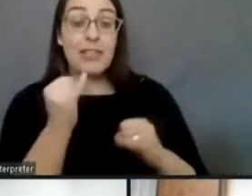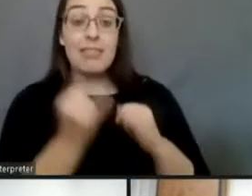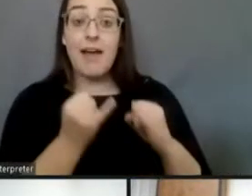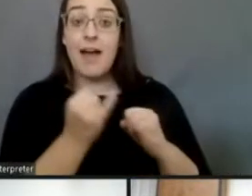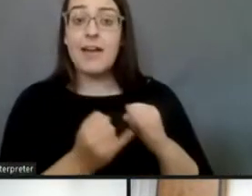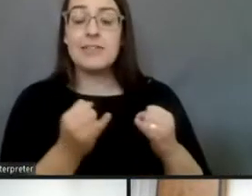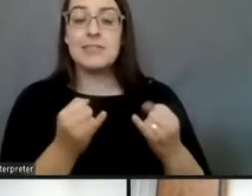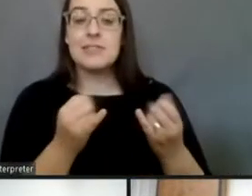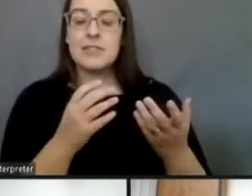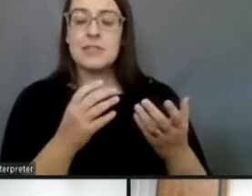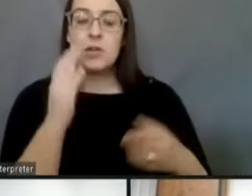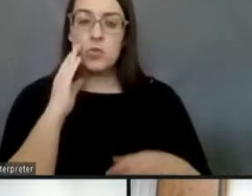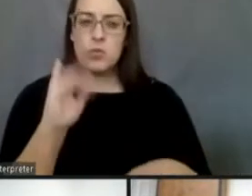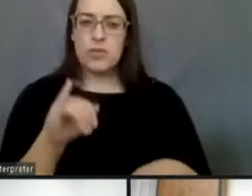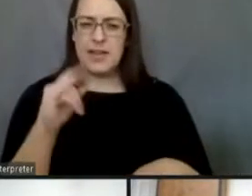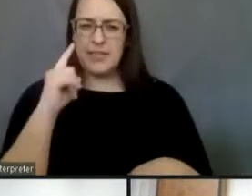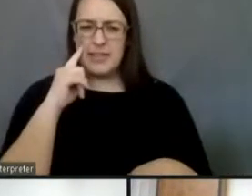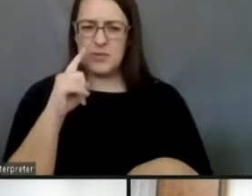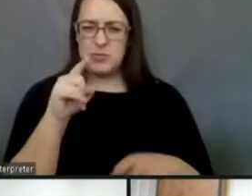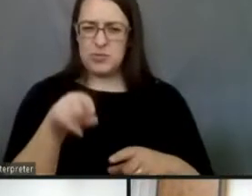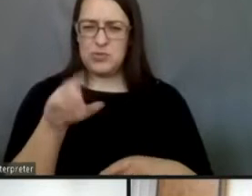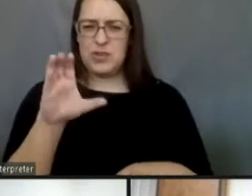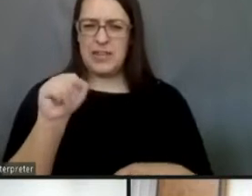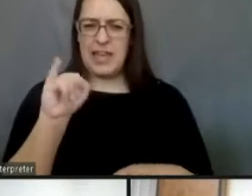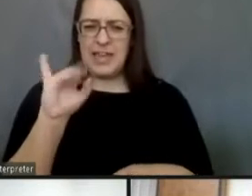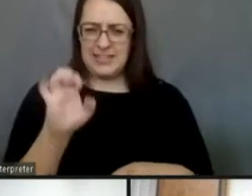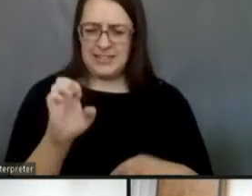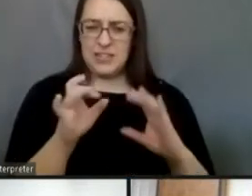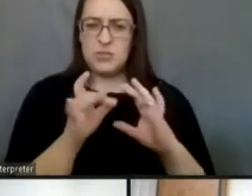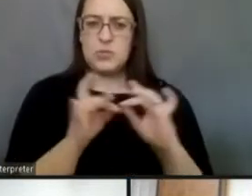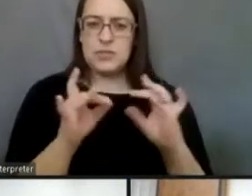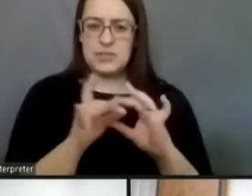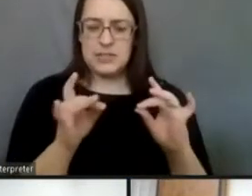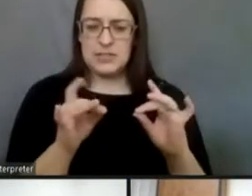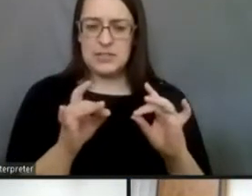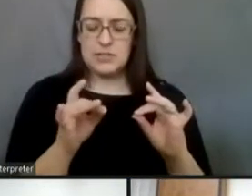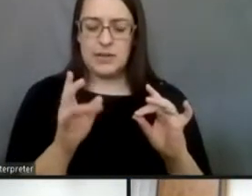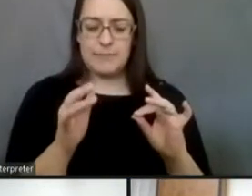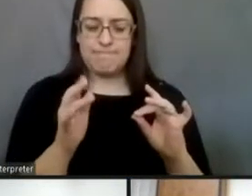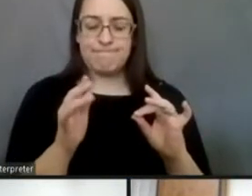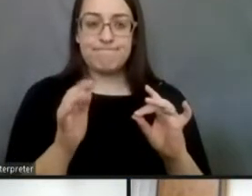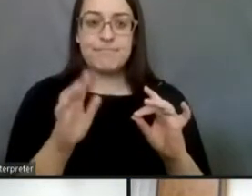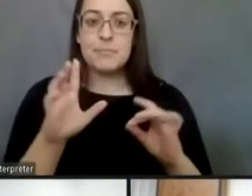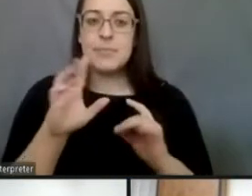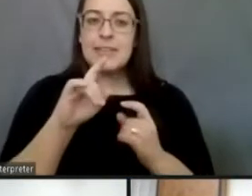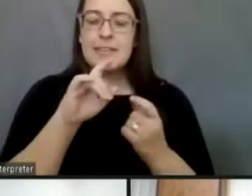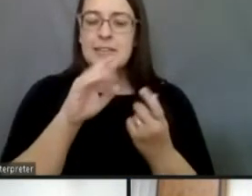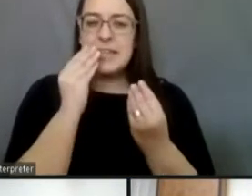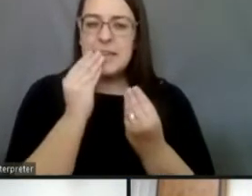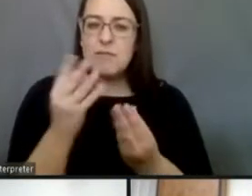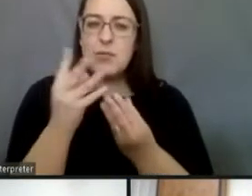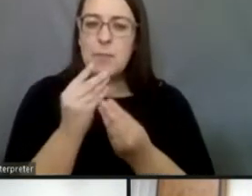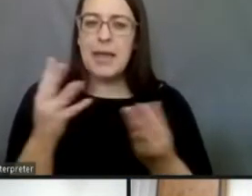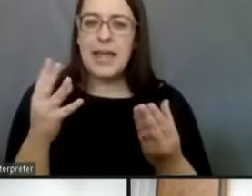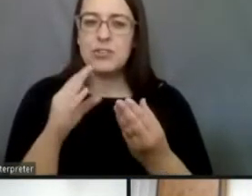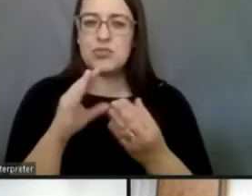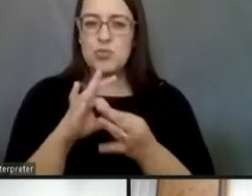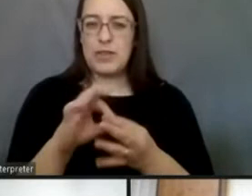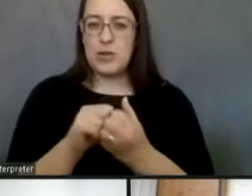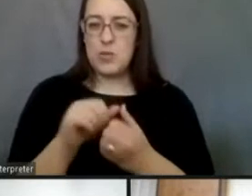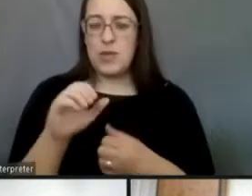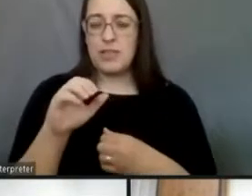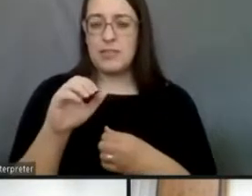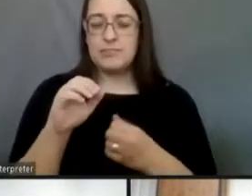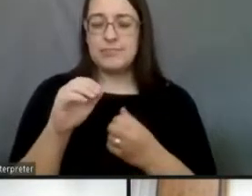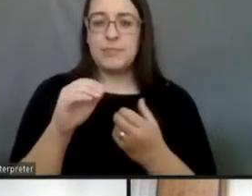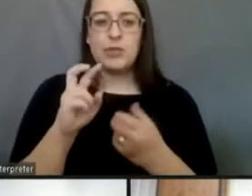is I know that I believe it was you, Casey, who said that the details of the mobile clinics are